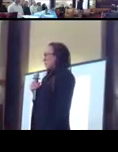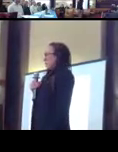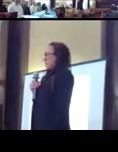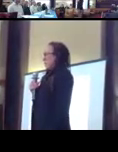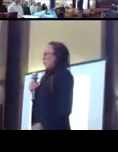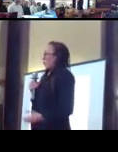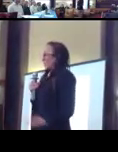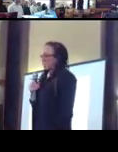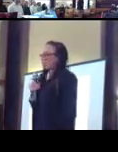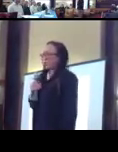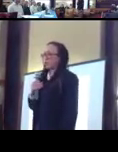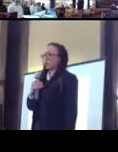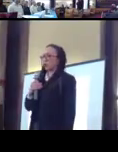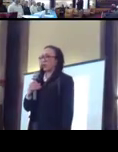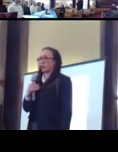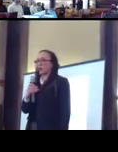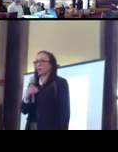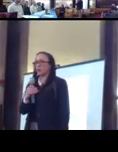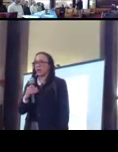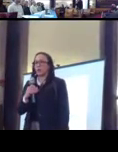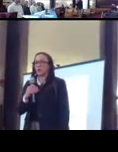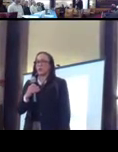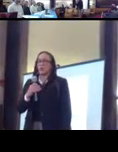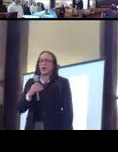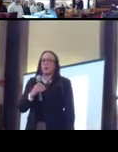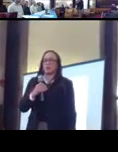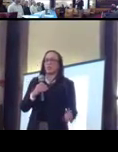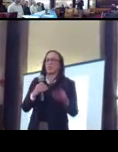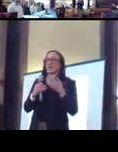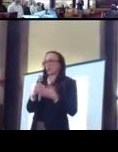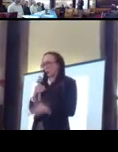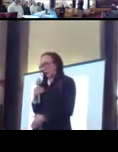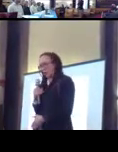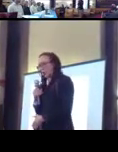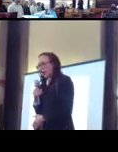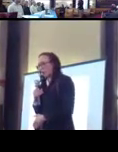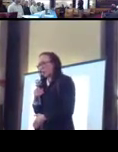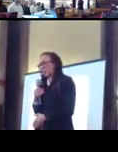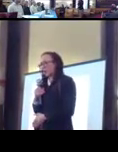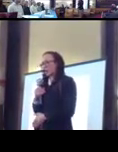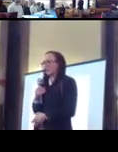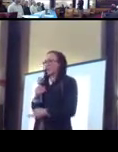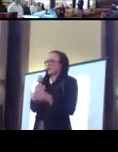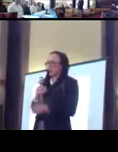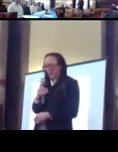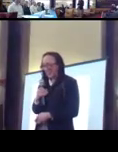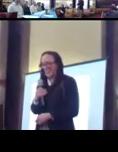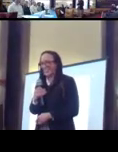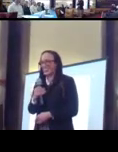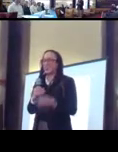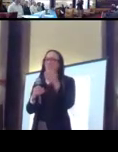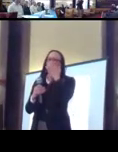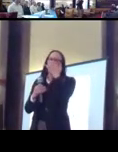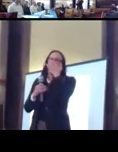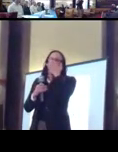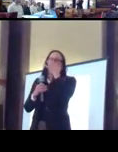with them. We did address tornado recovery efforts. This is not a tornado recovery plan. One plan